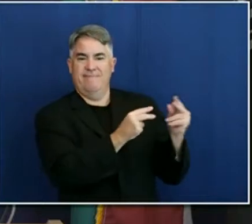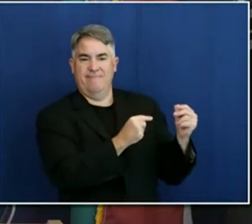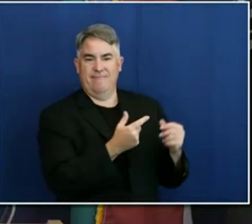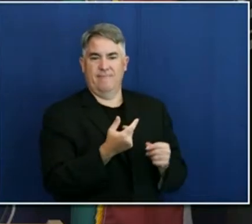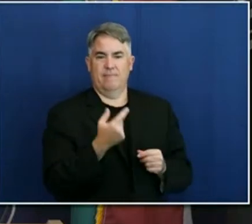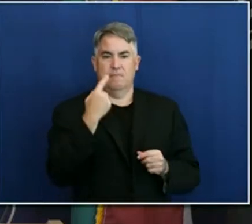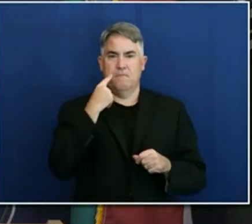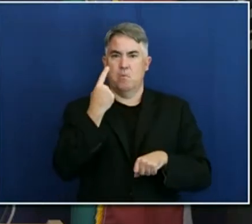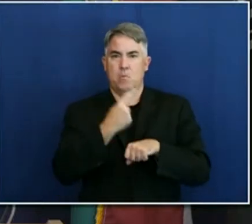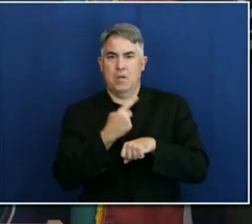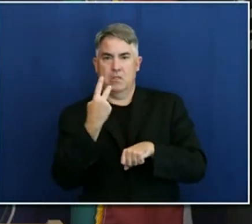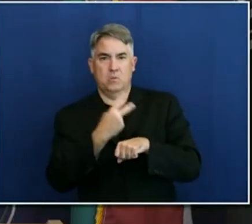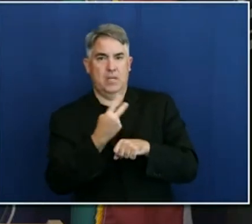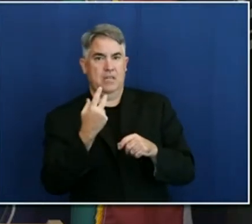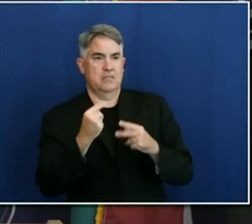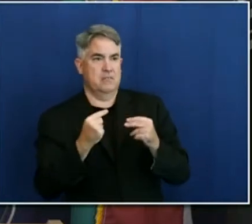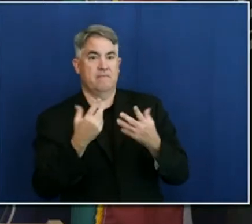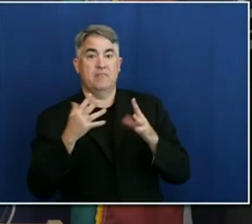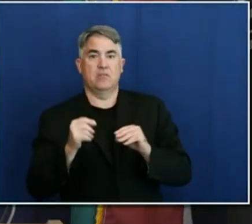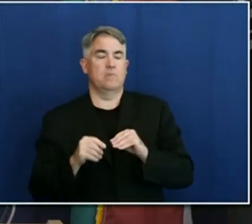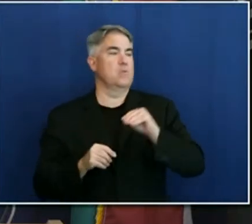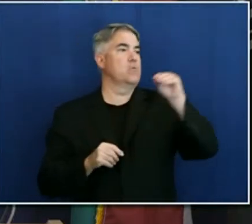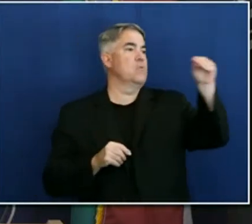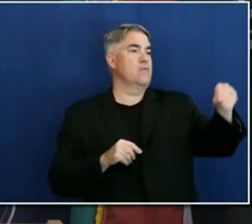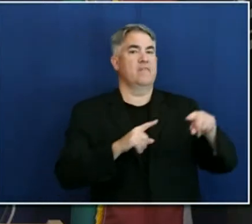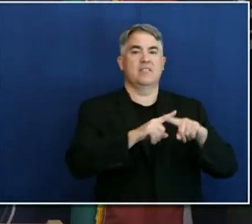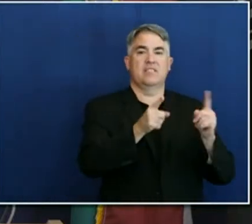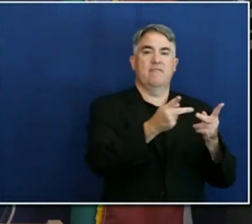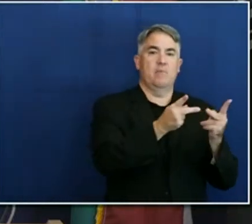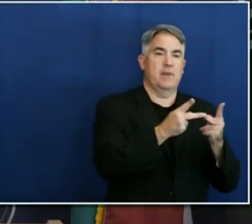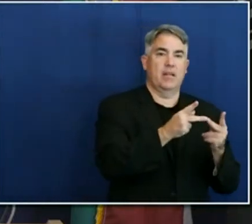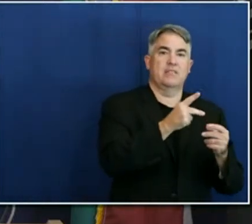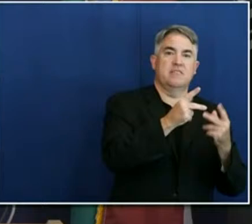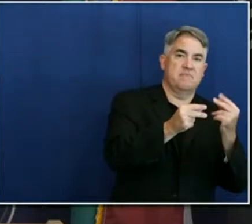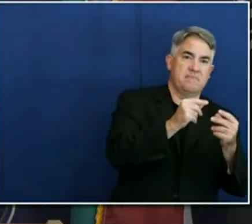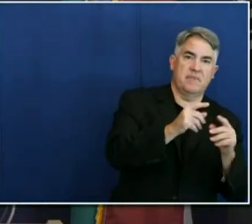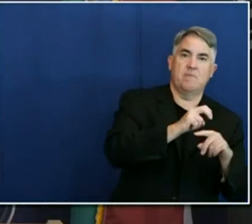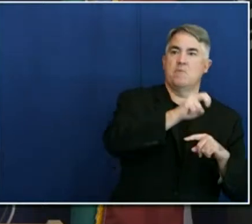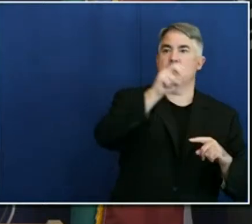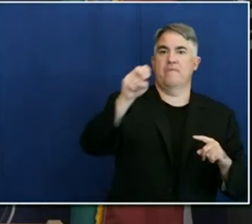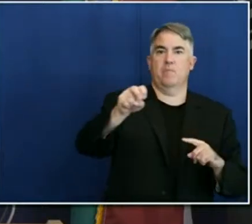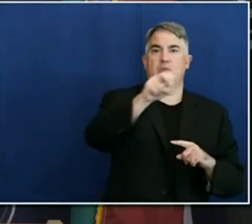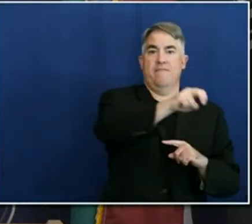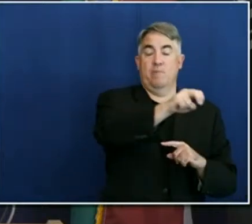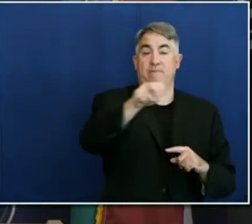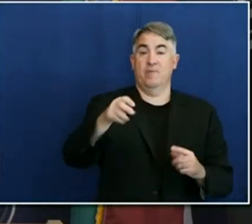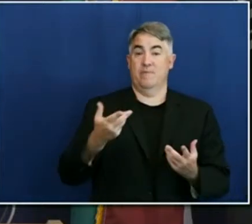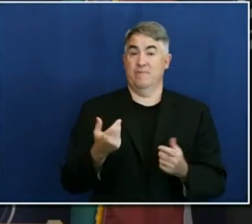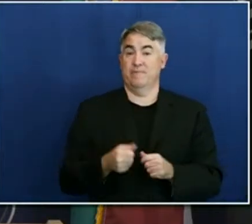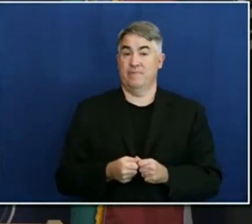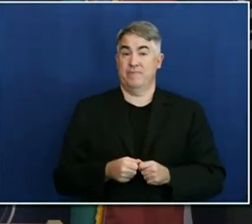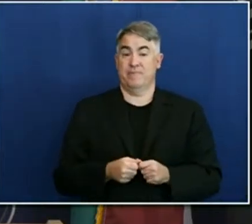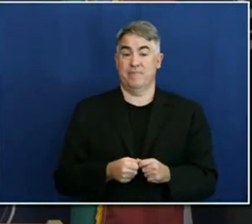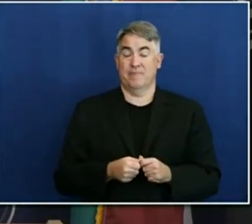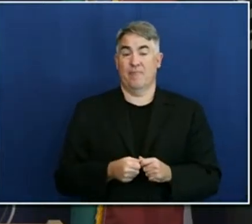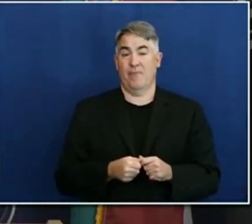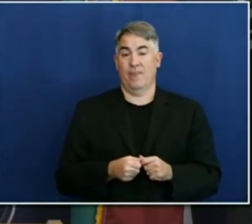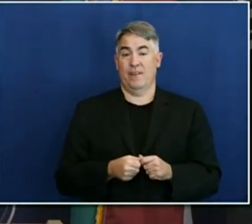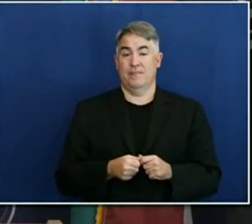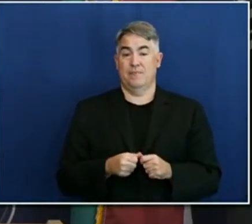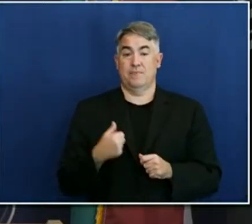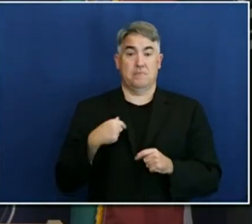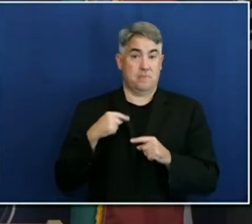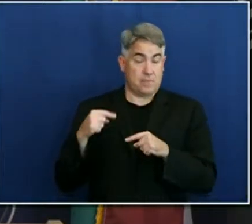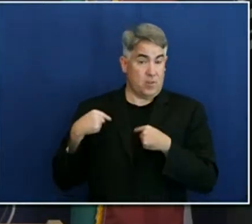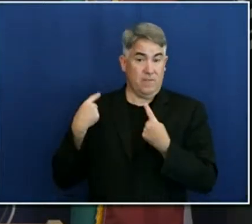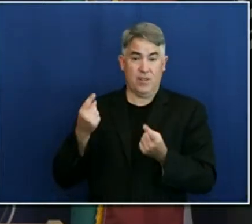share a schedule behind that. In addition to that, we're going to reassess our public education campaign. As you know, we showed many